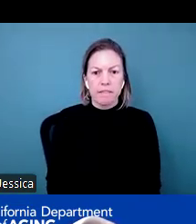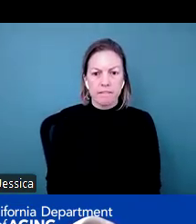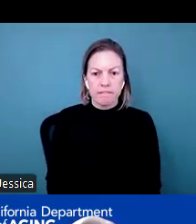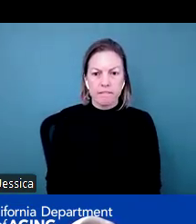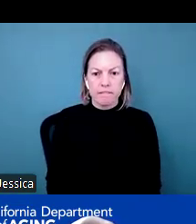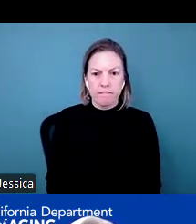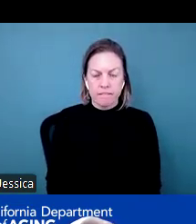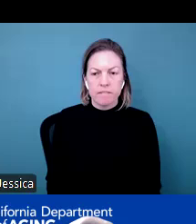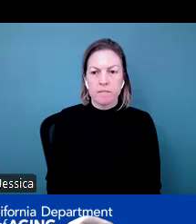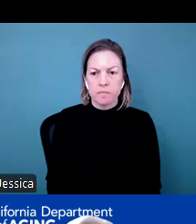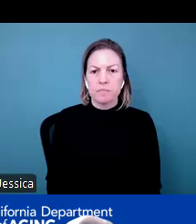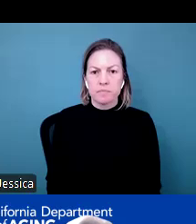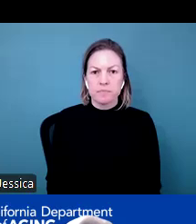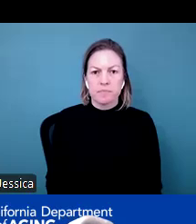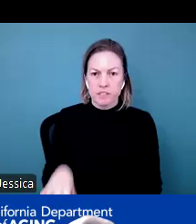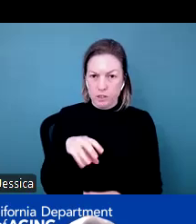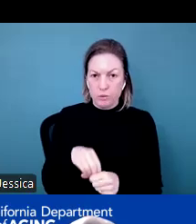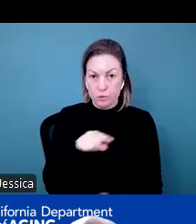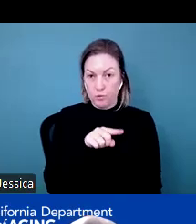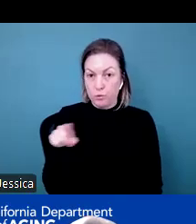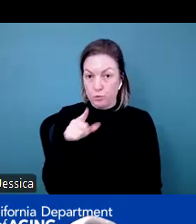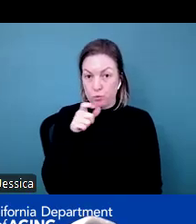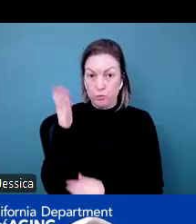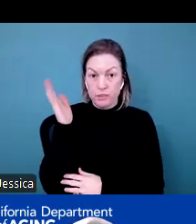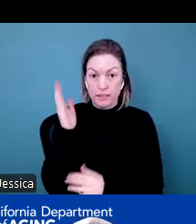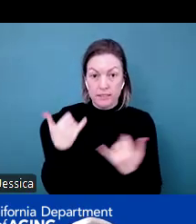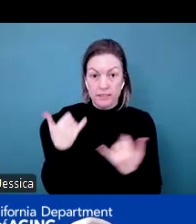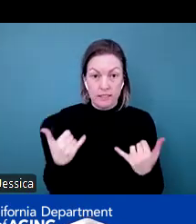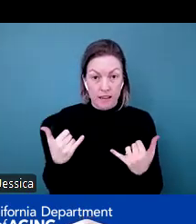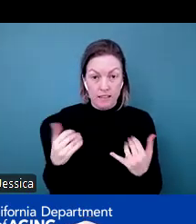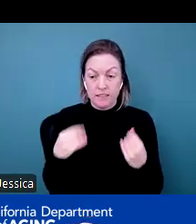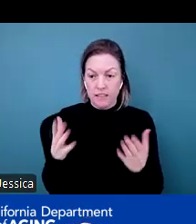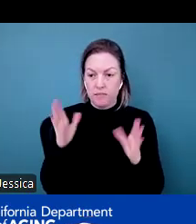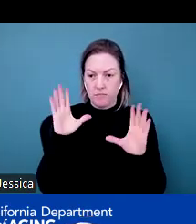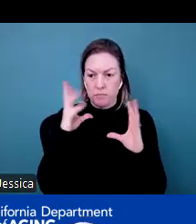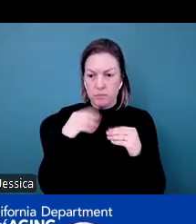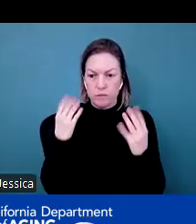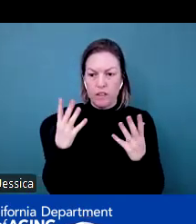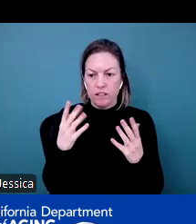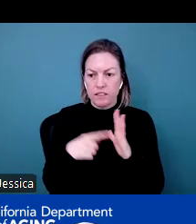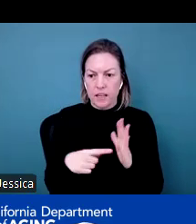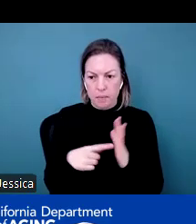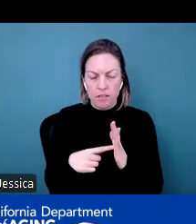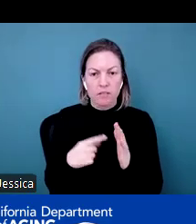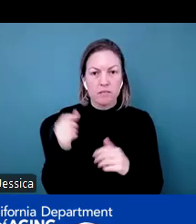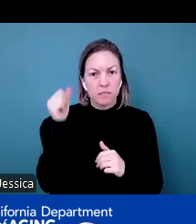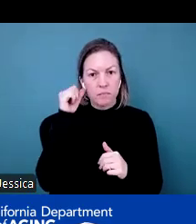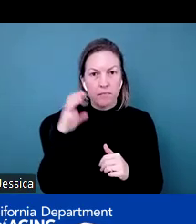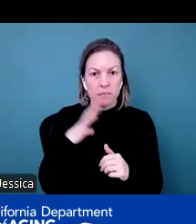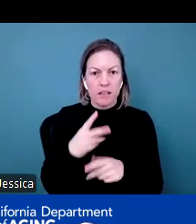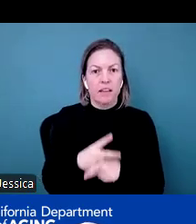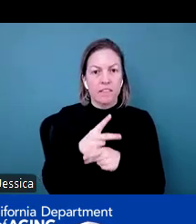include you all who presented today and gave such beautiful examples of what male caregiving